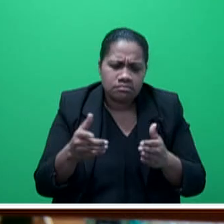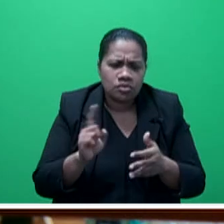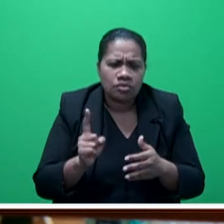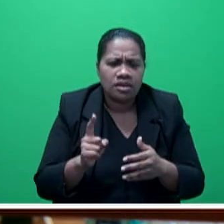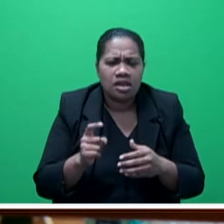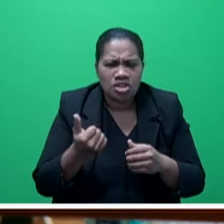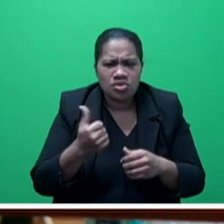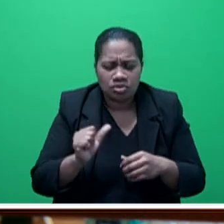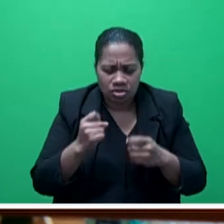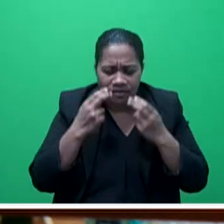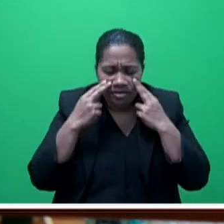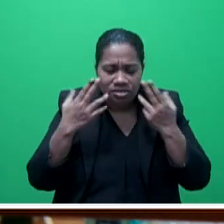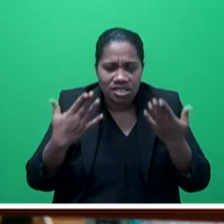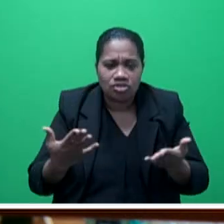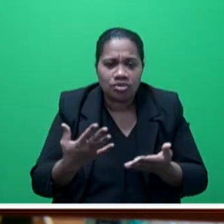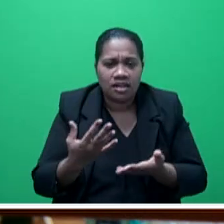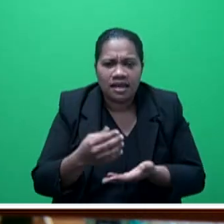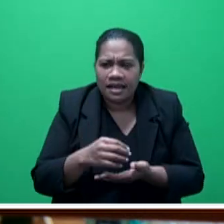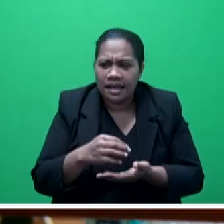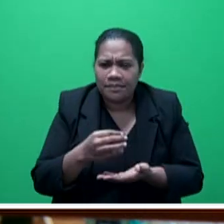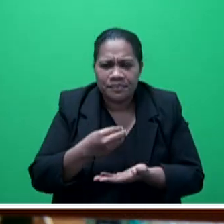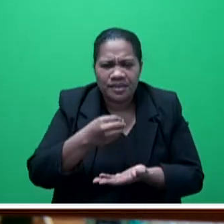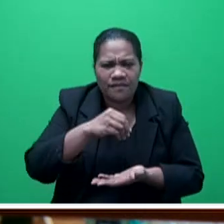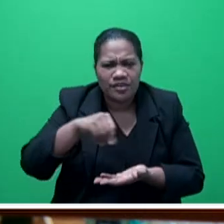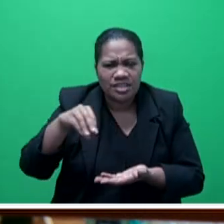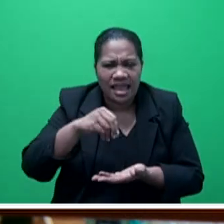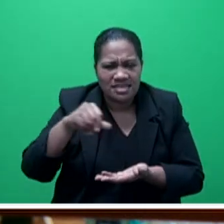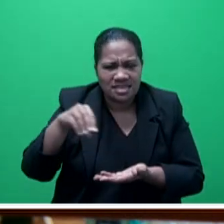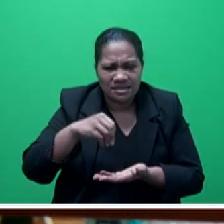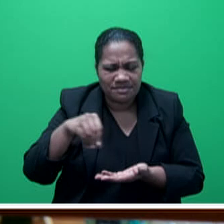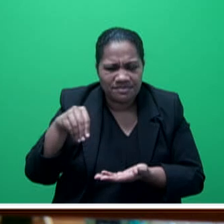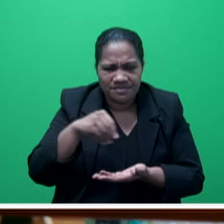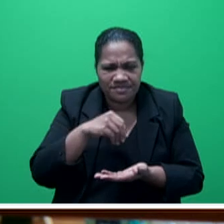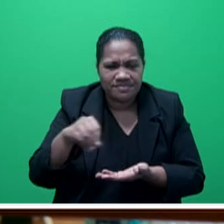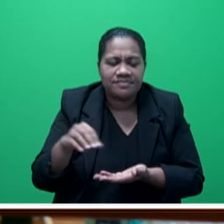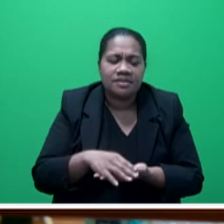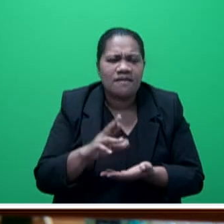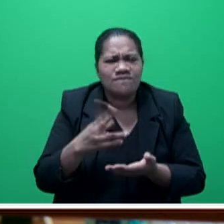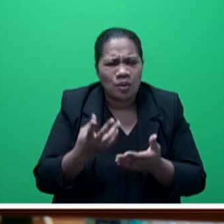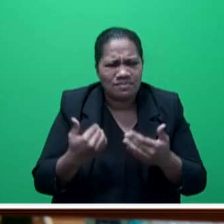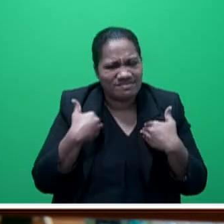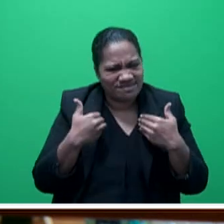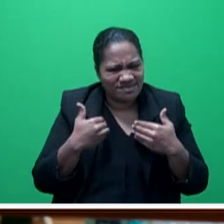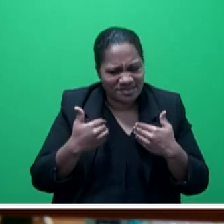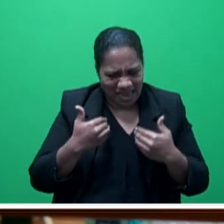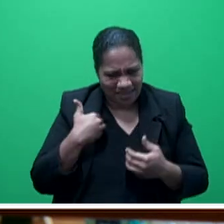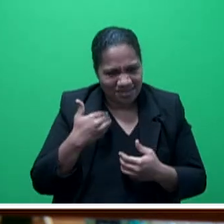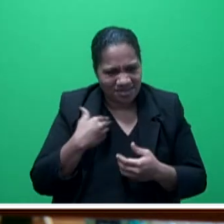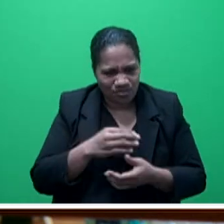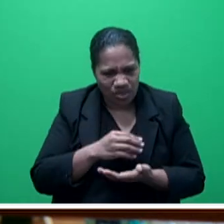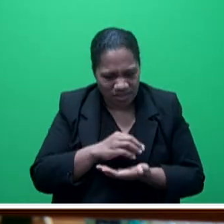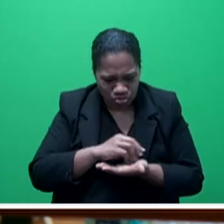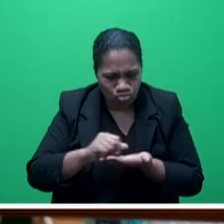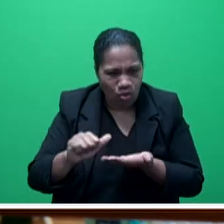natural fertilizers as this ensures the sustainability of our natural resources. Organic fertilizers are kinder